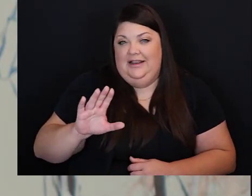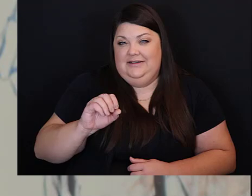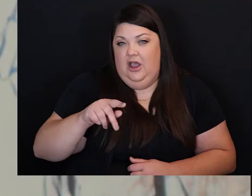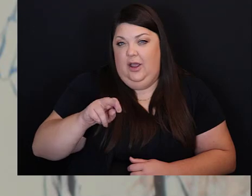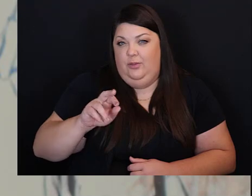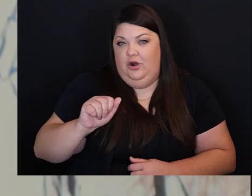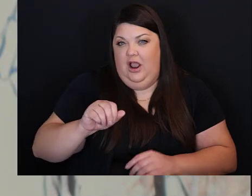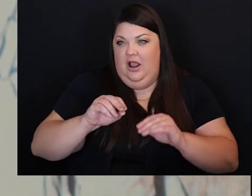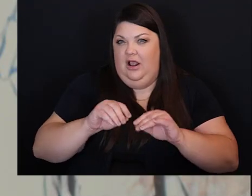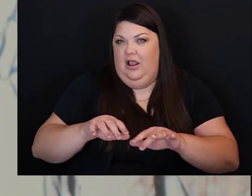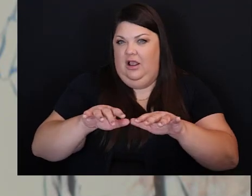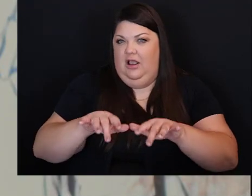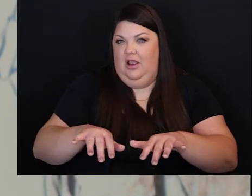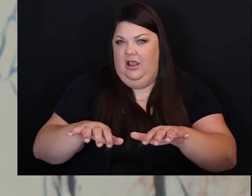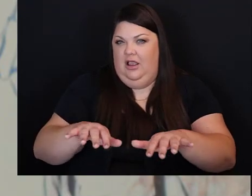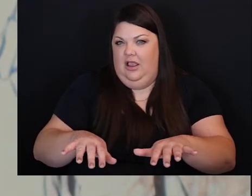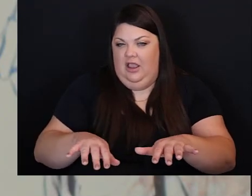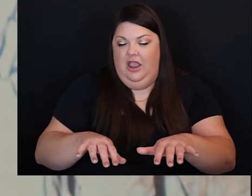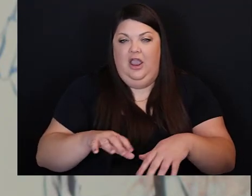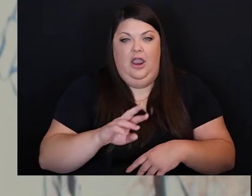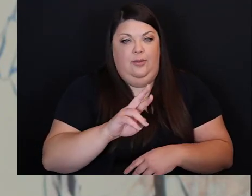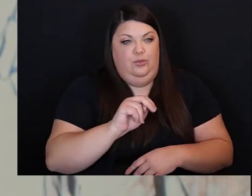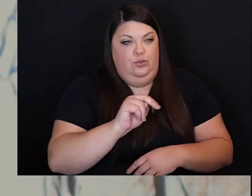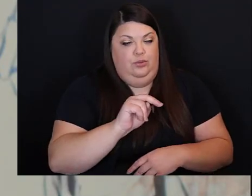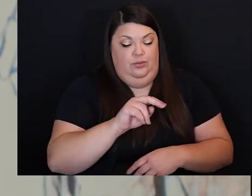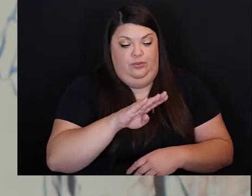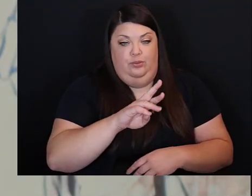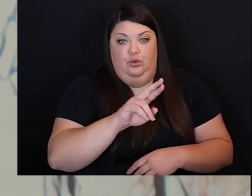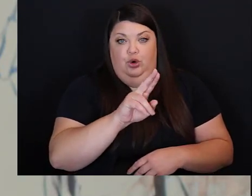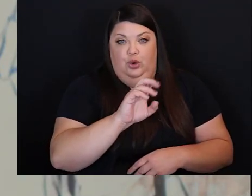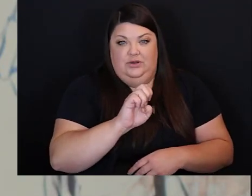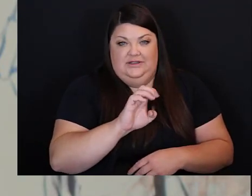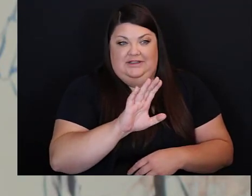the space, and then Bruce's fireworks